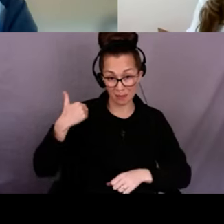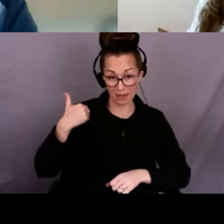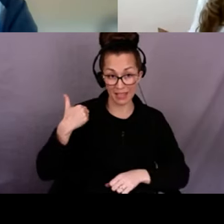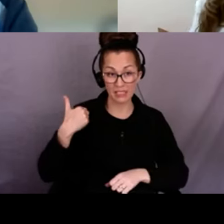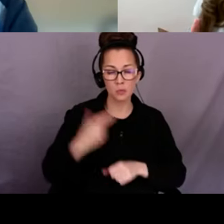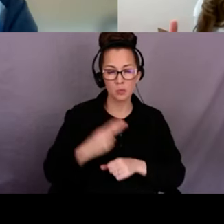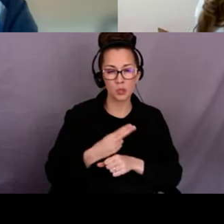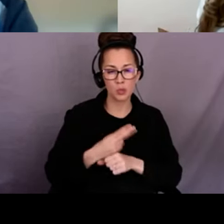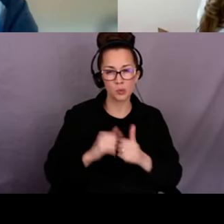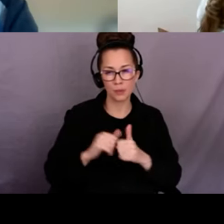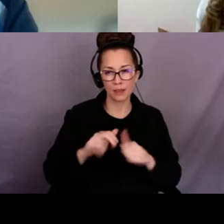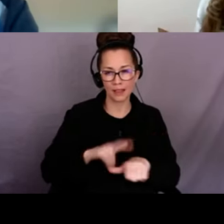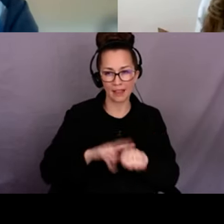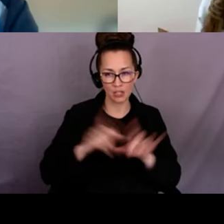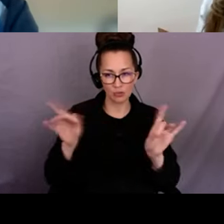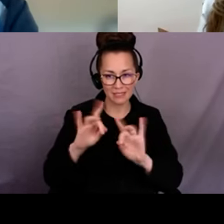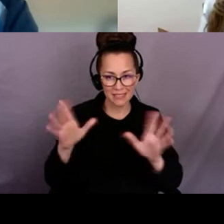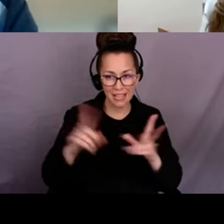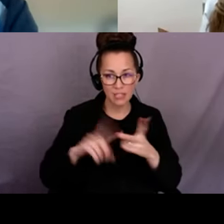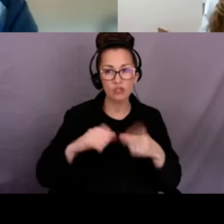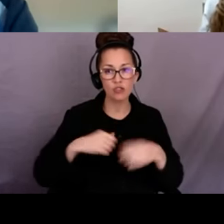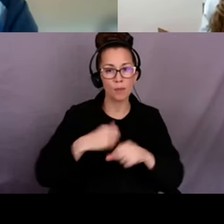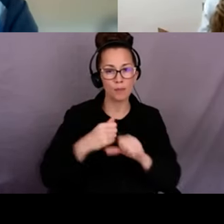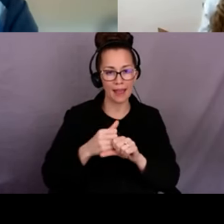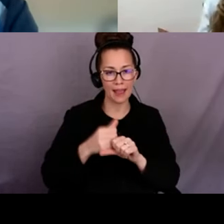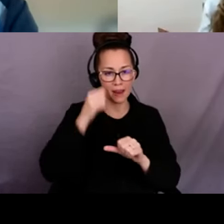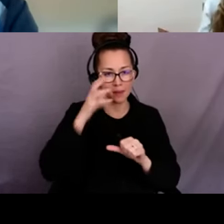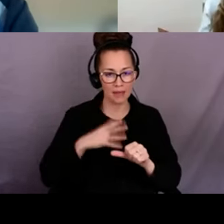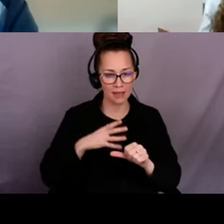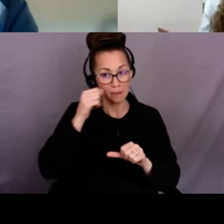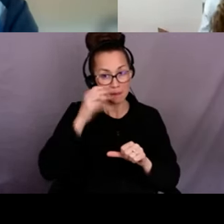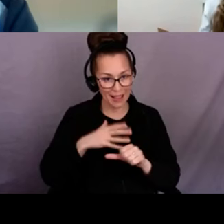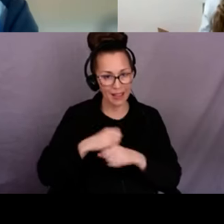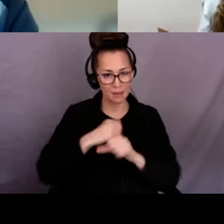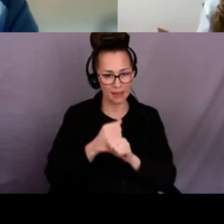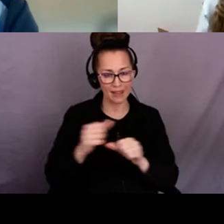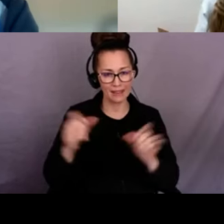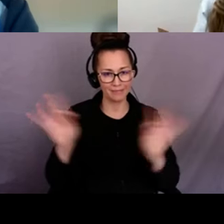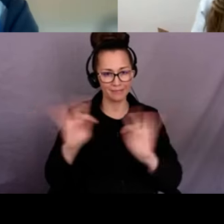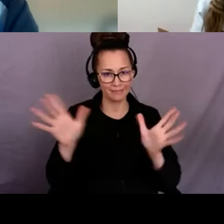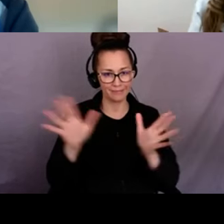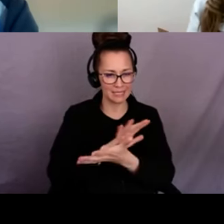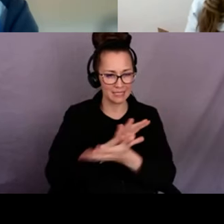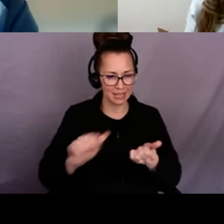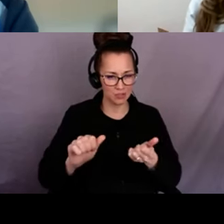when we've had natural disasters or man-made disasters. Now they tend to be used on a much more frequent basis.